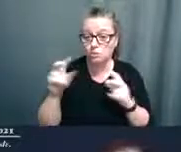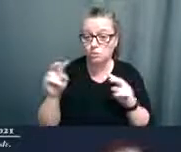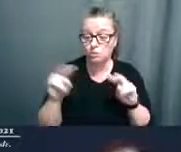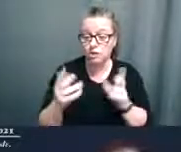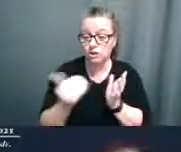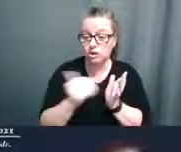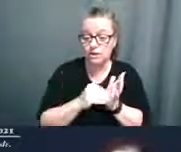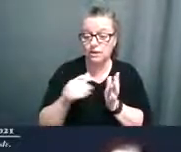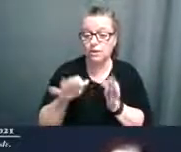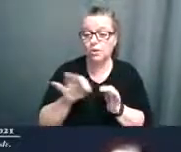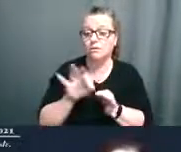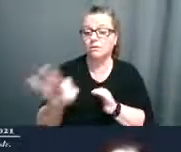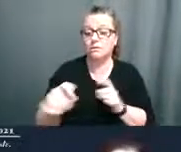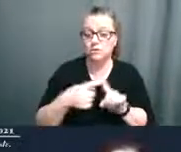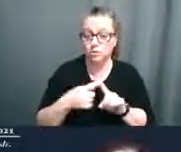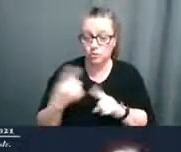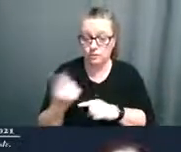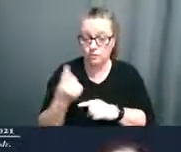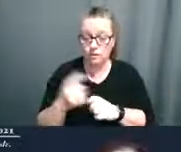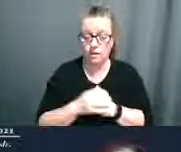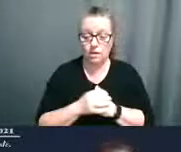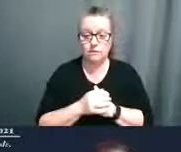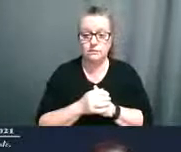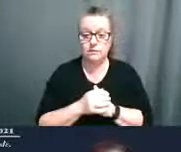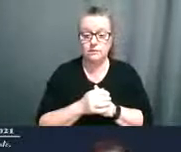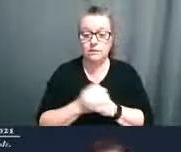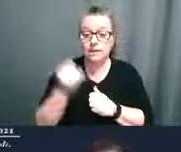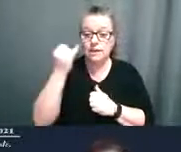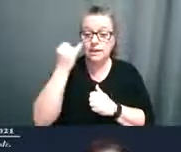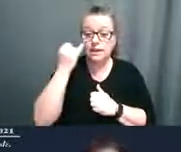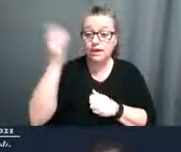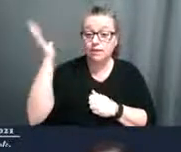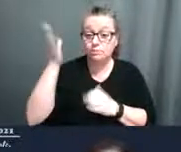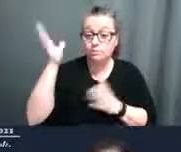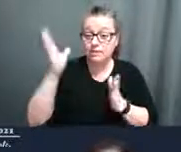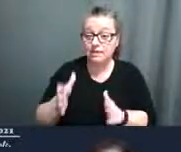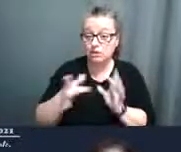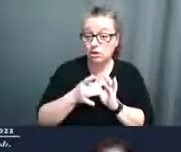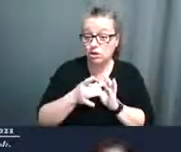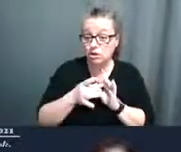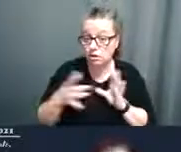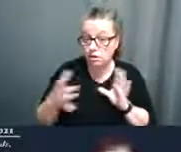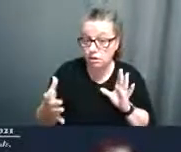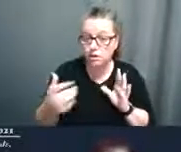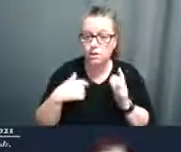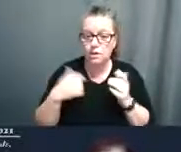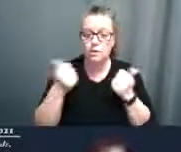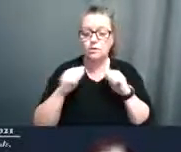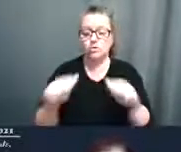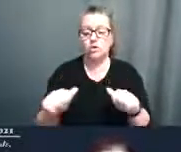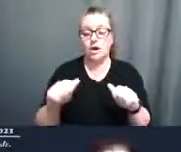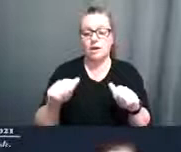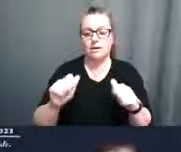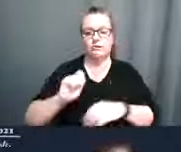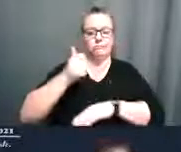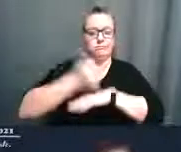or forward it to someone. If the presenter gets disconnected, we will try to get the webinar back